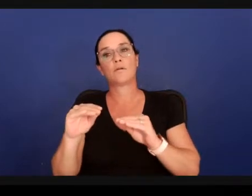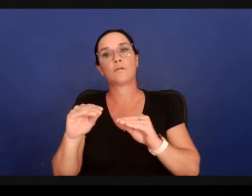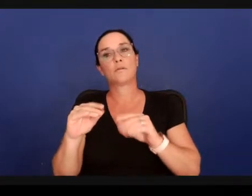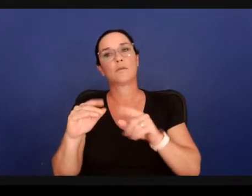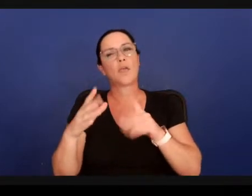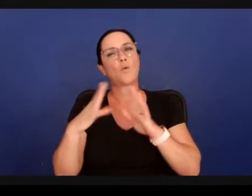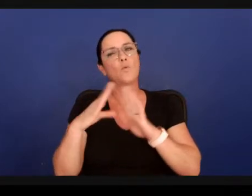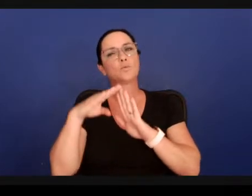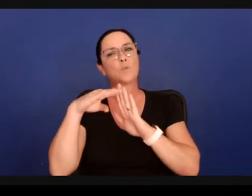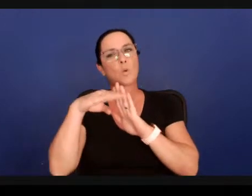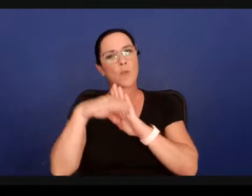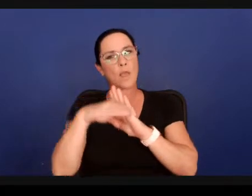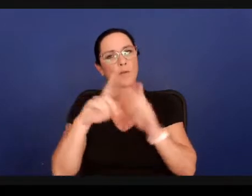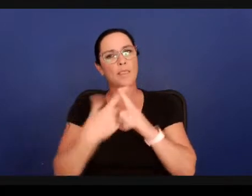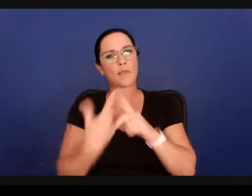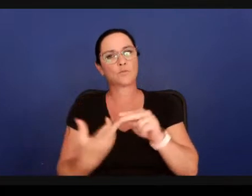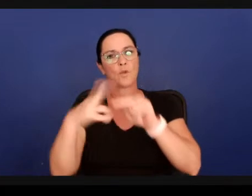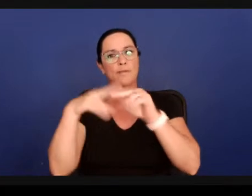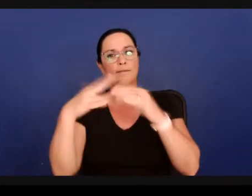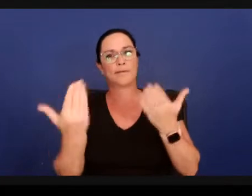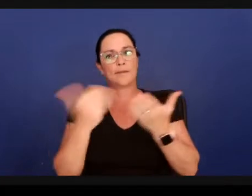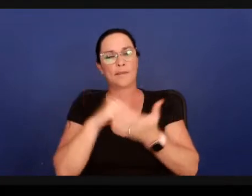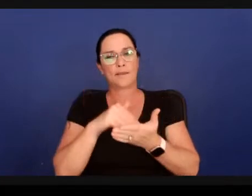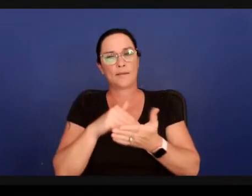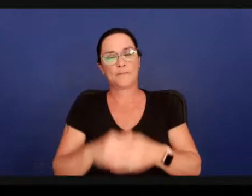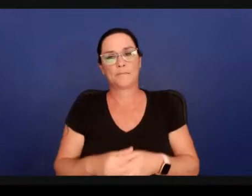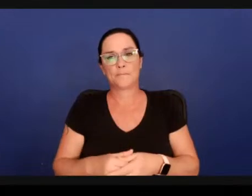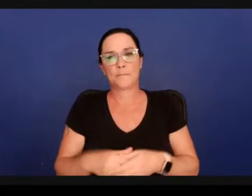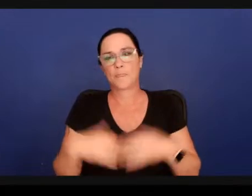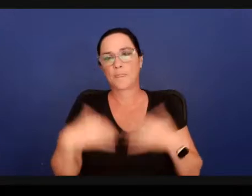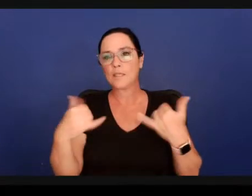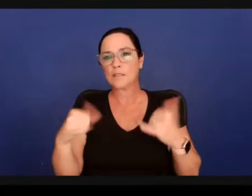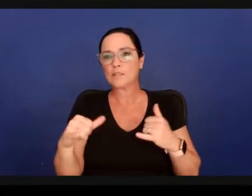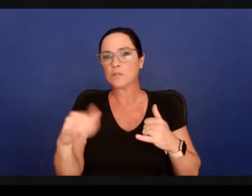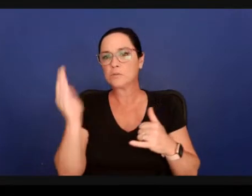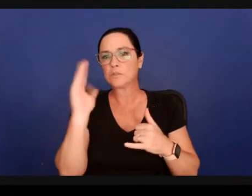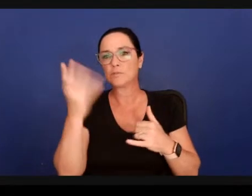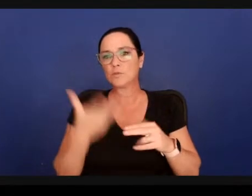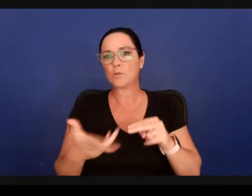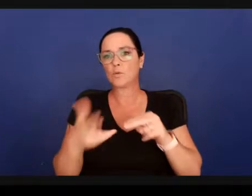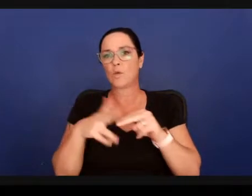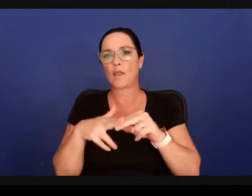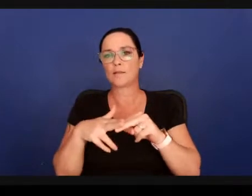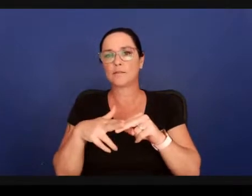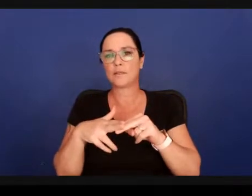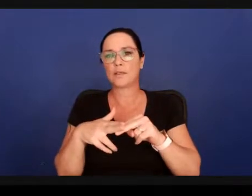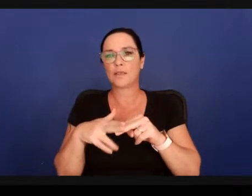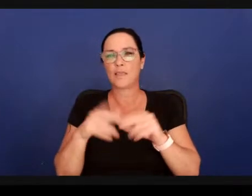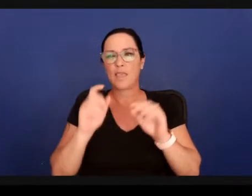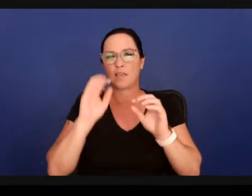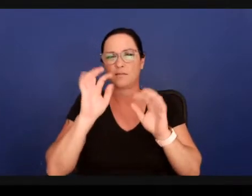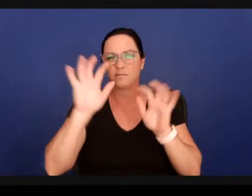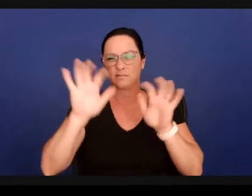again, and still seems to be rising in the middle of all the scatter here to the